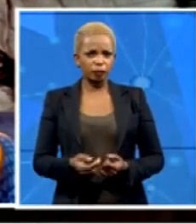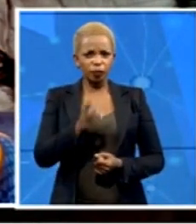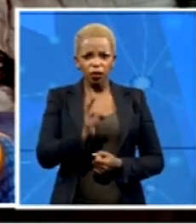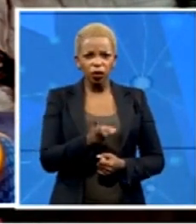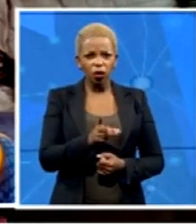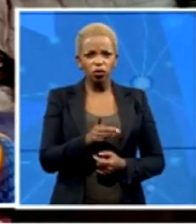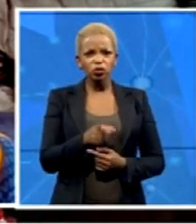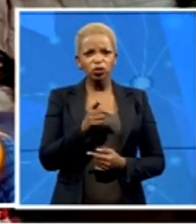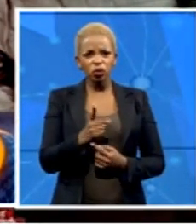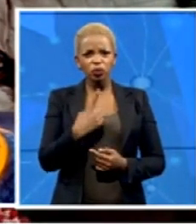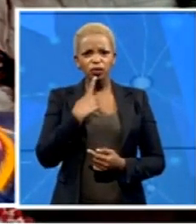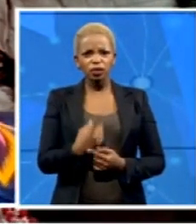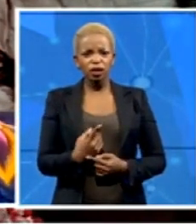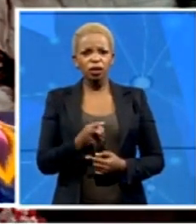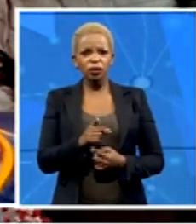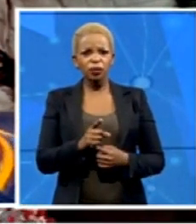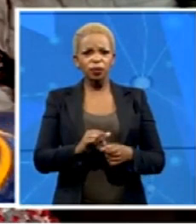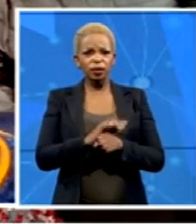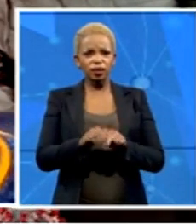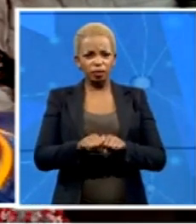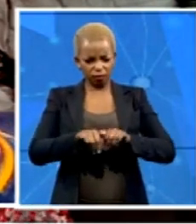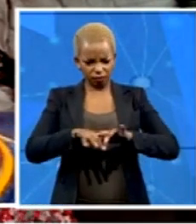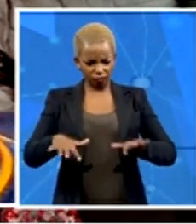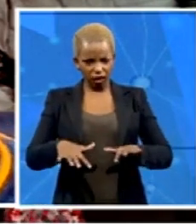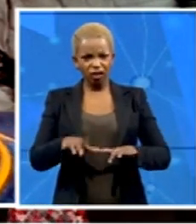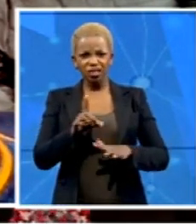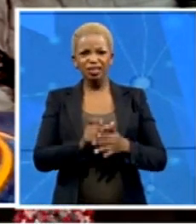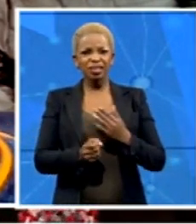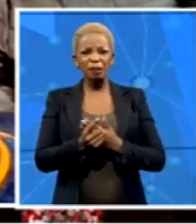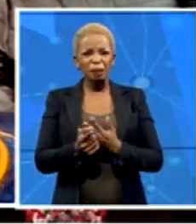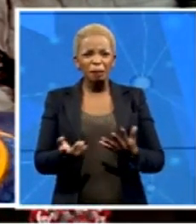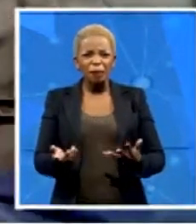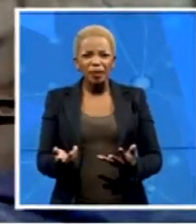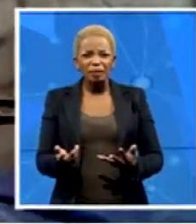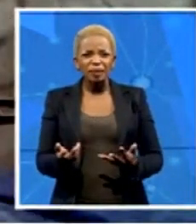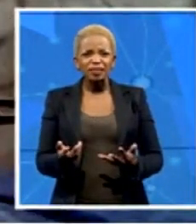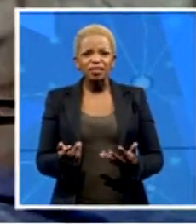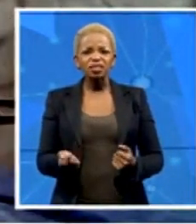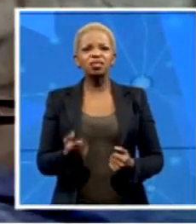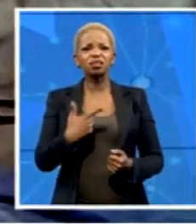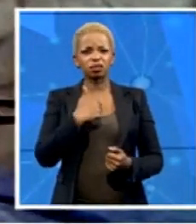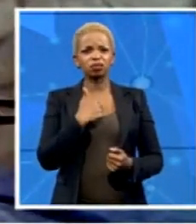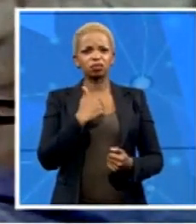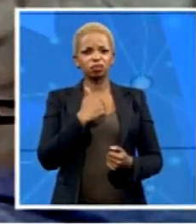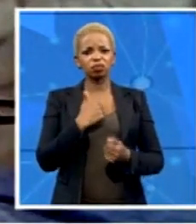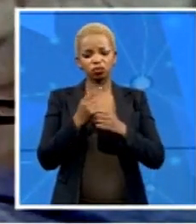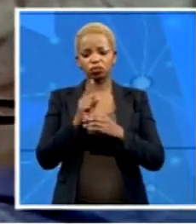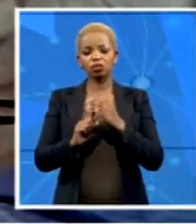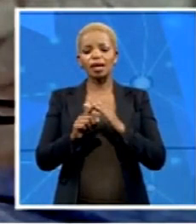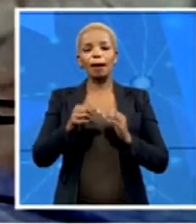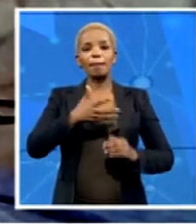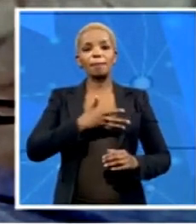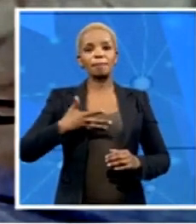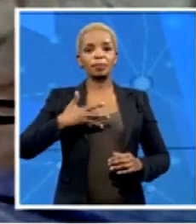what happened? So I went to Natal. It was my mum's 70th birthday, and that Sunday